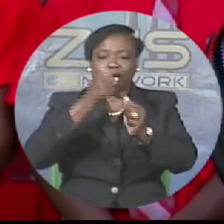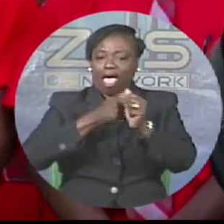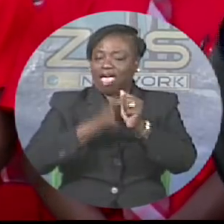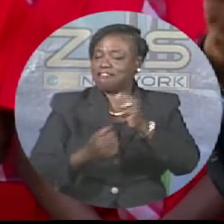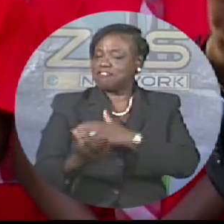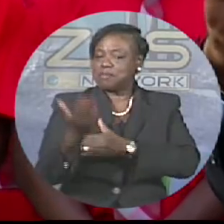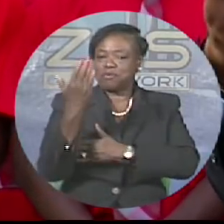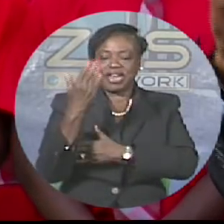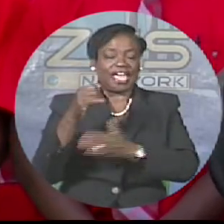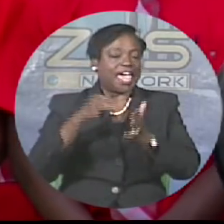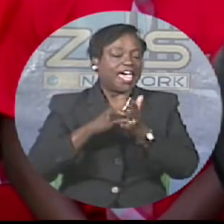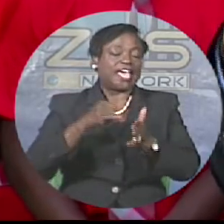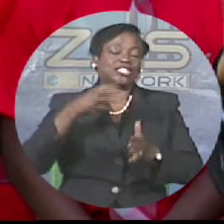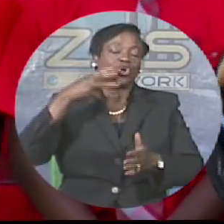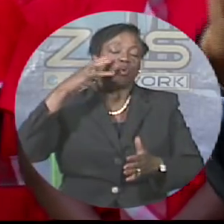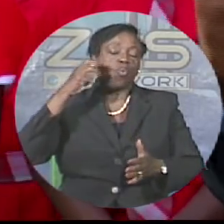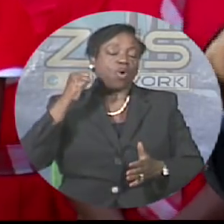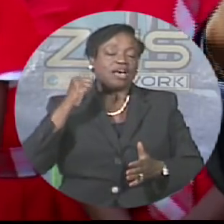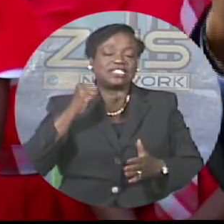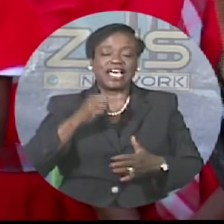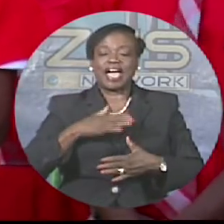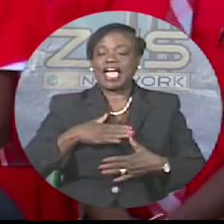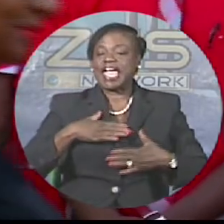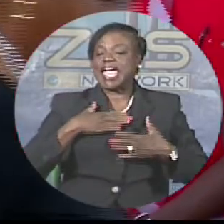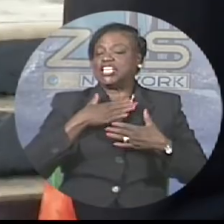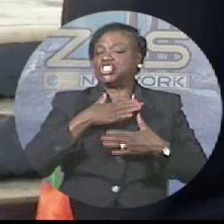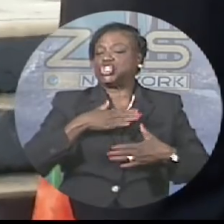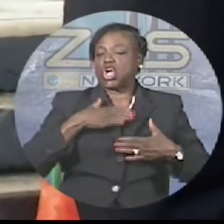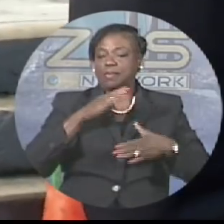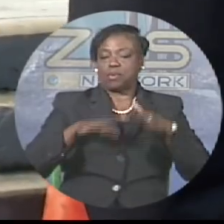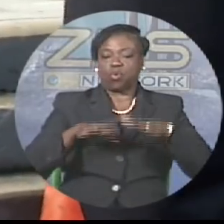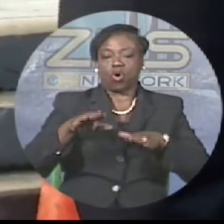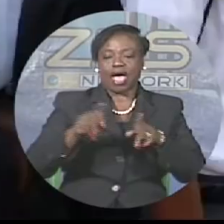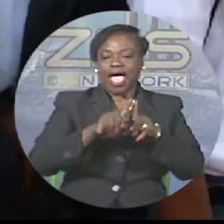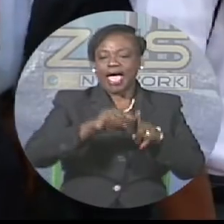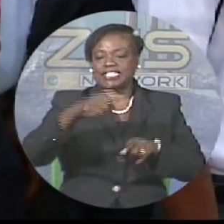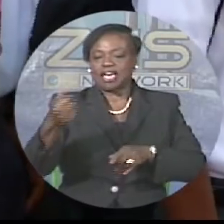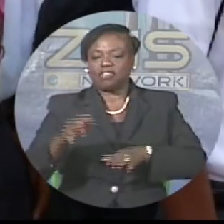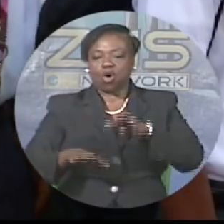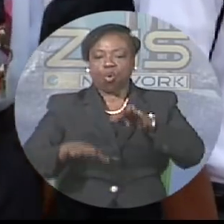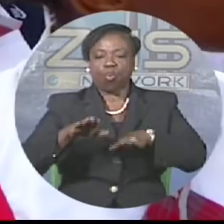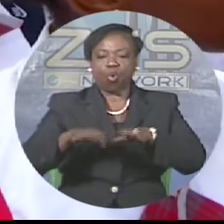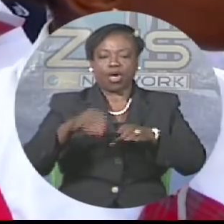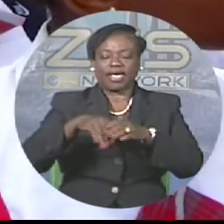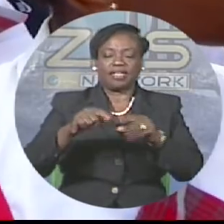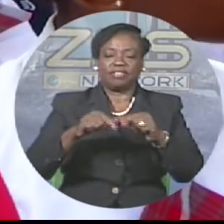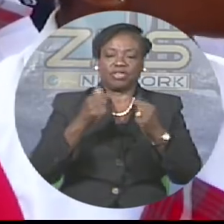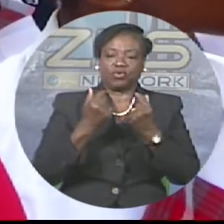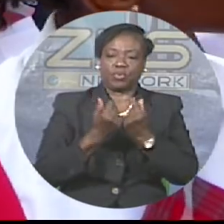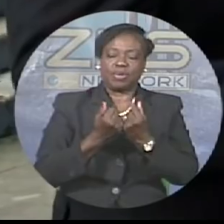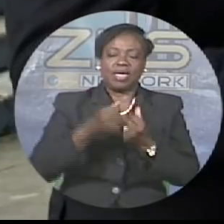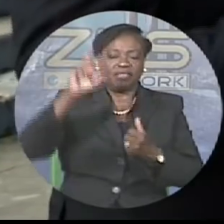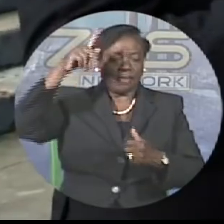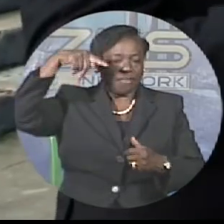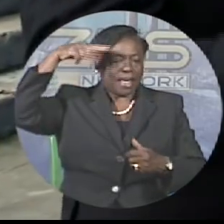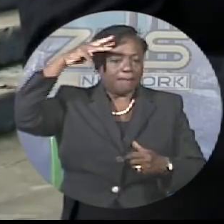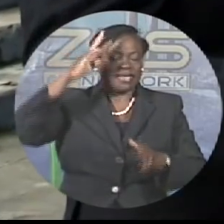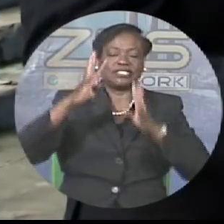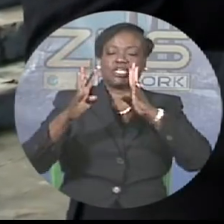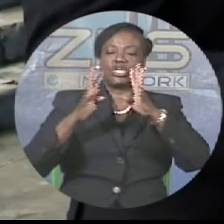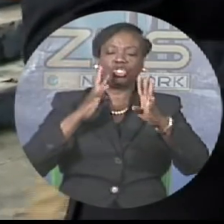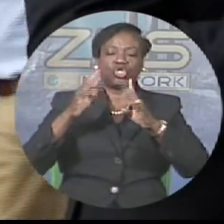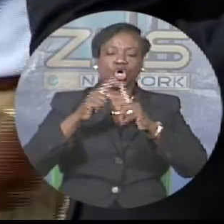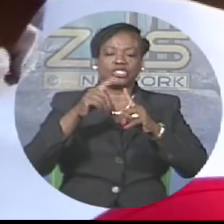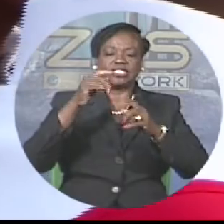enjoying walk, because we always walked as a group. The Prime Minister then spoke to many of the students individually, learning about their